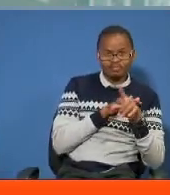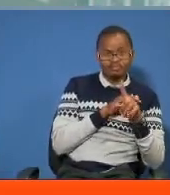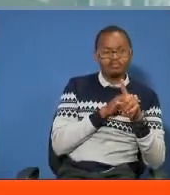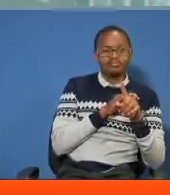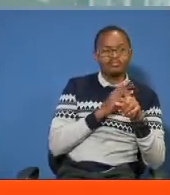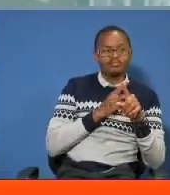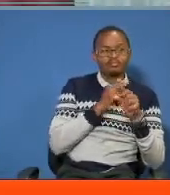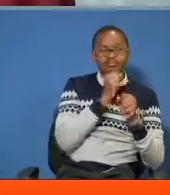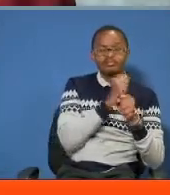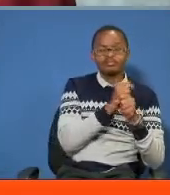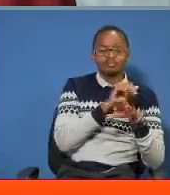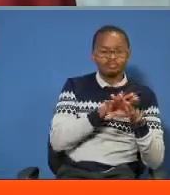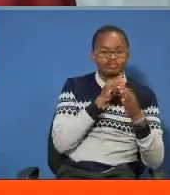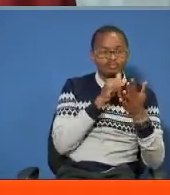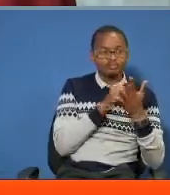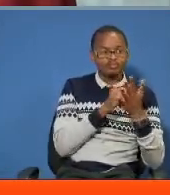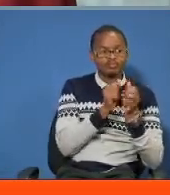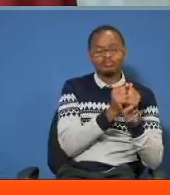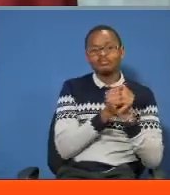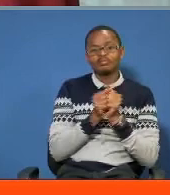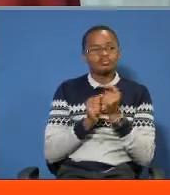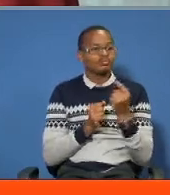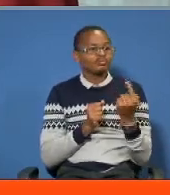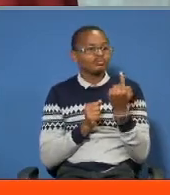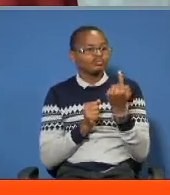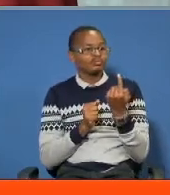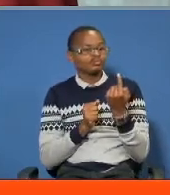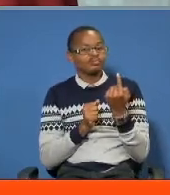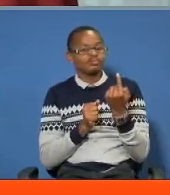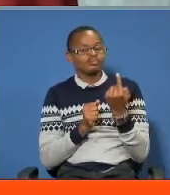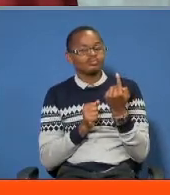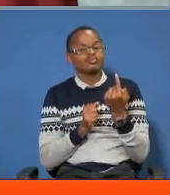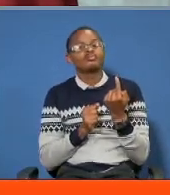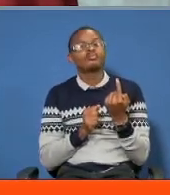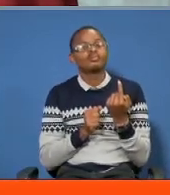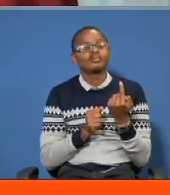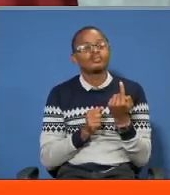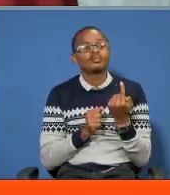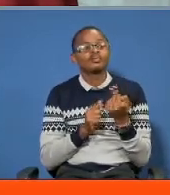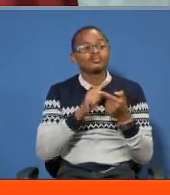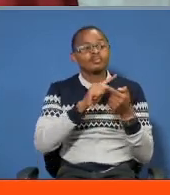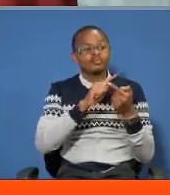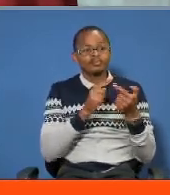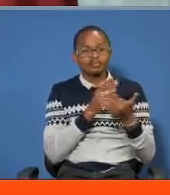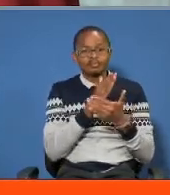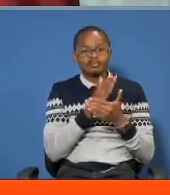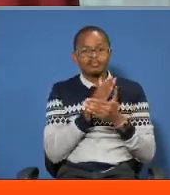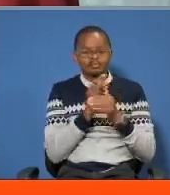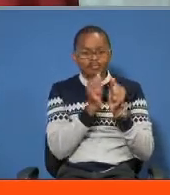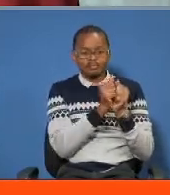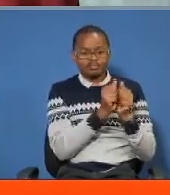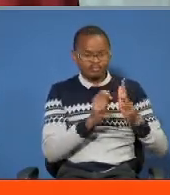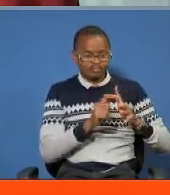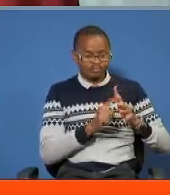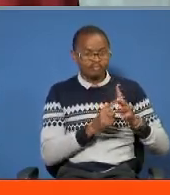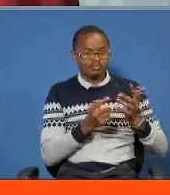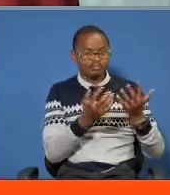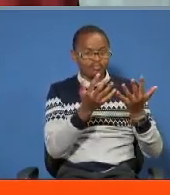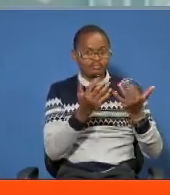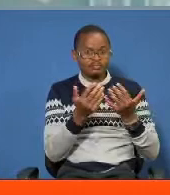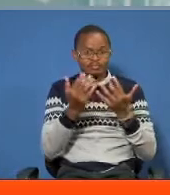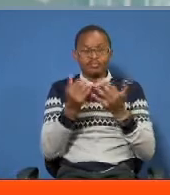little slow. We are working on it, and we have to get our priorities right and so forth. But through partnerships, we've